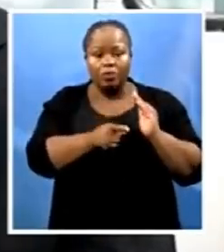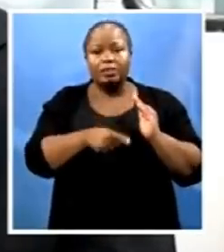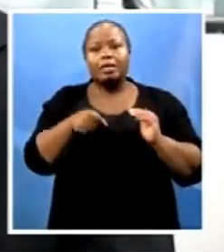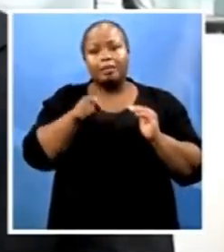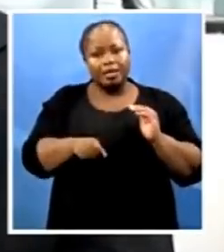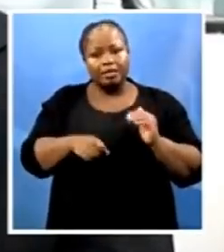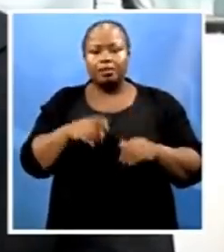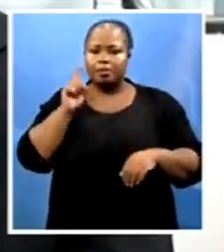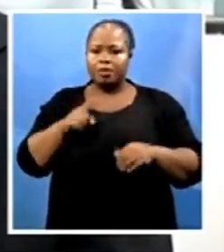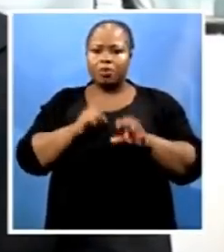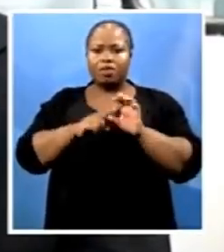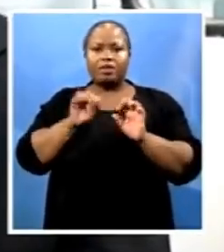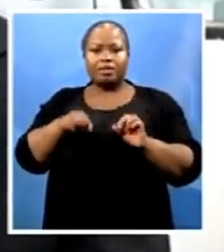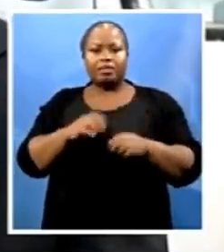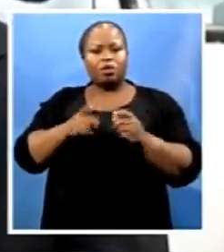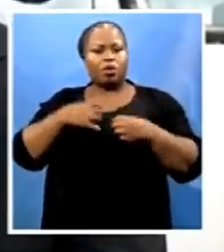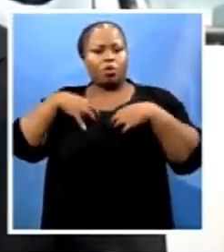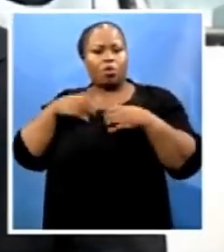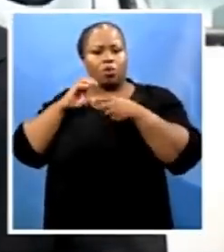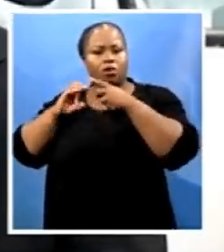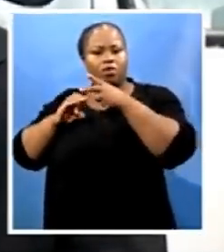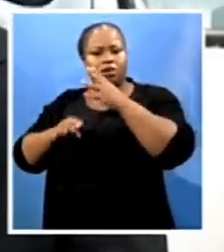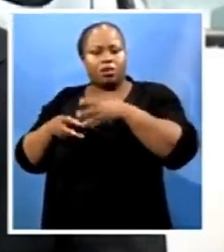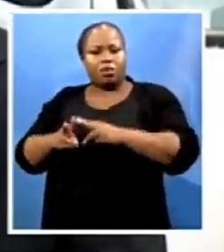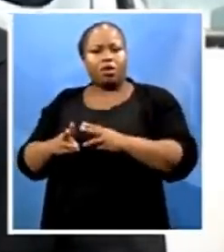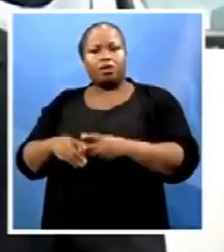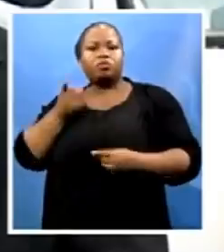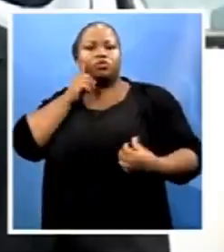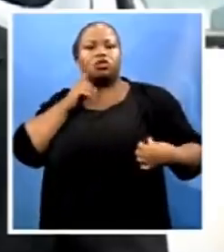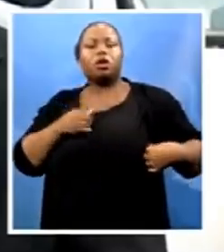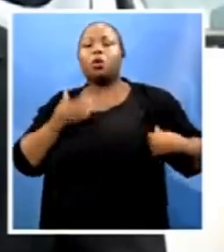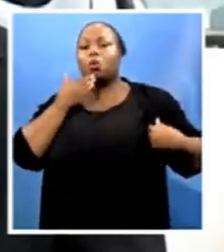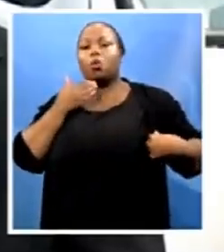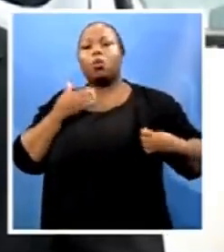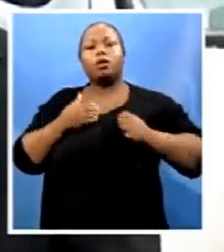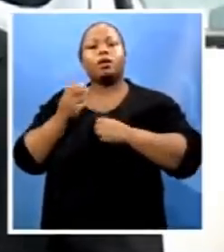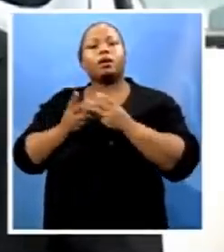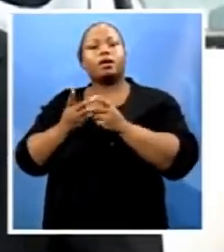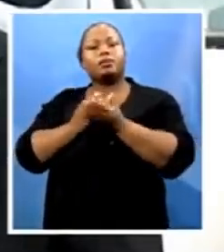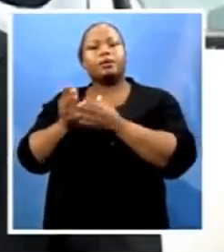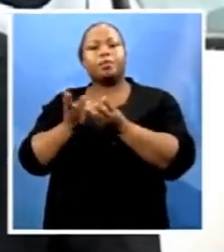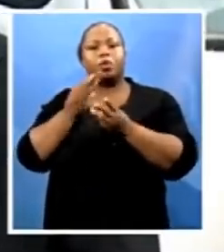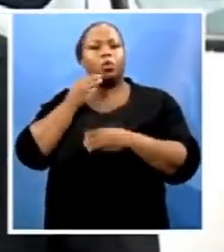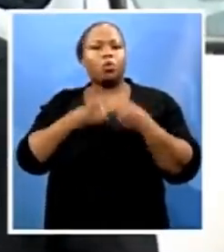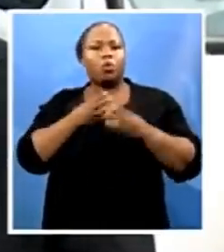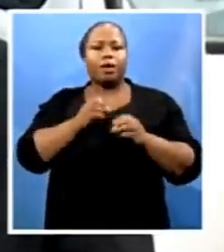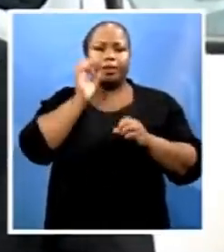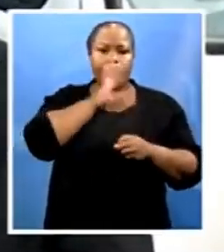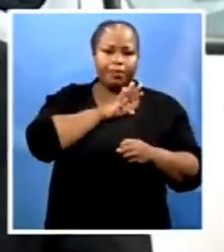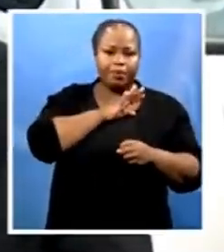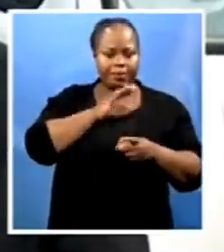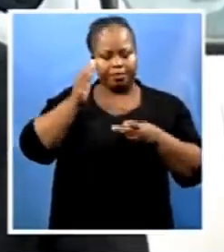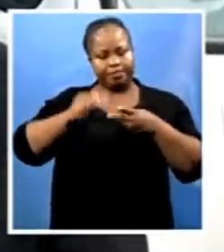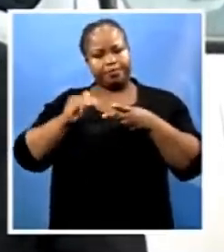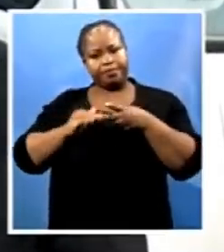criteria in terms of who qualifies. It would be people who are unemployed. It would be people with